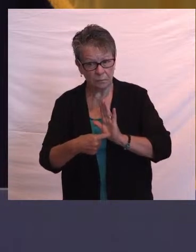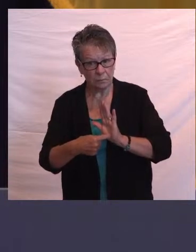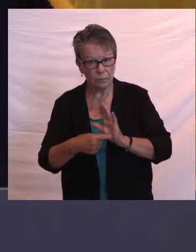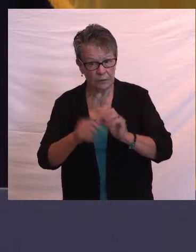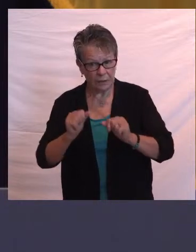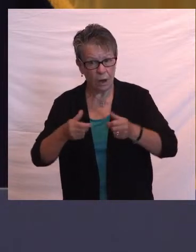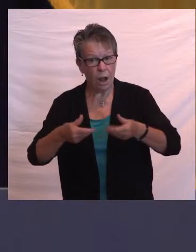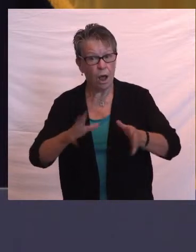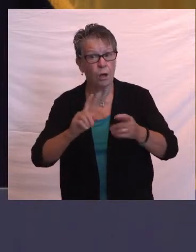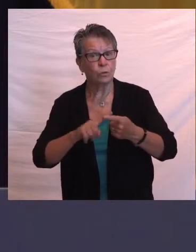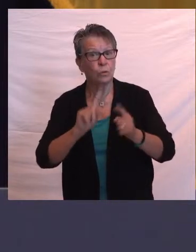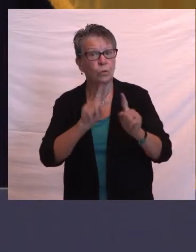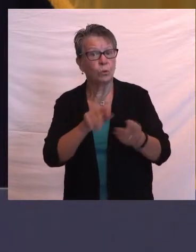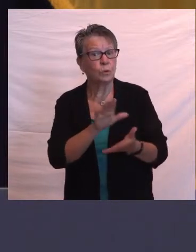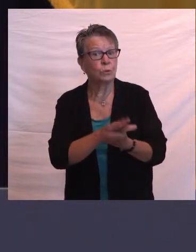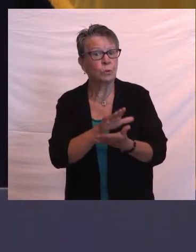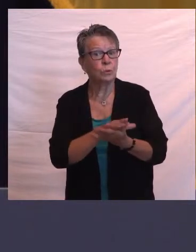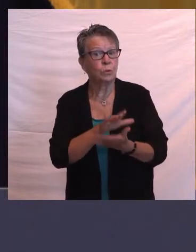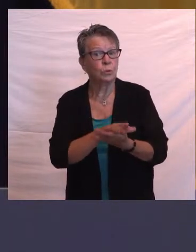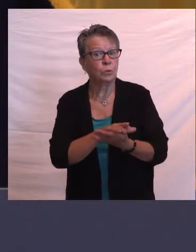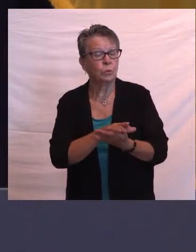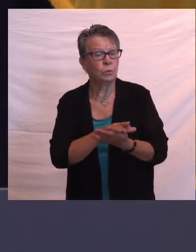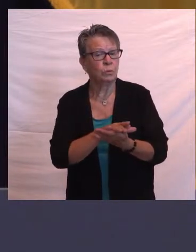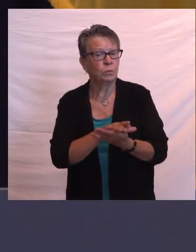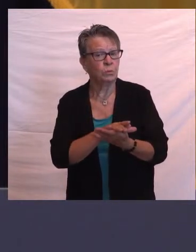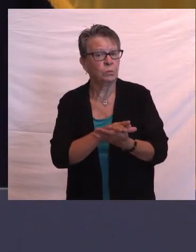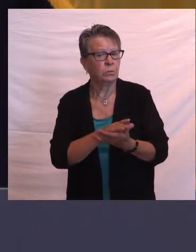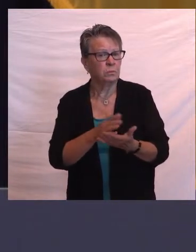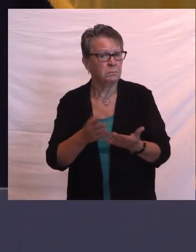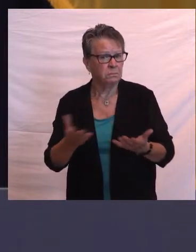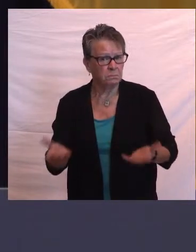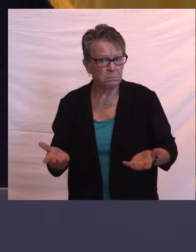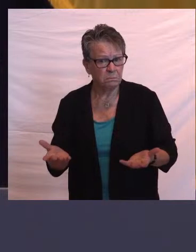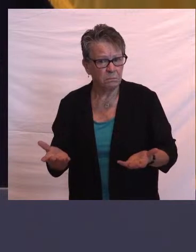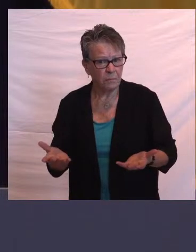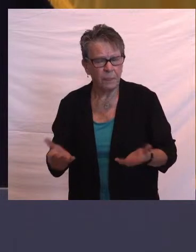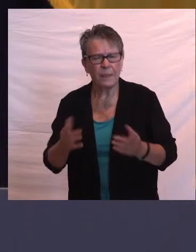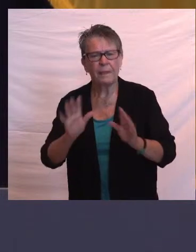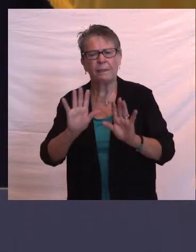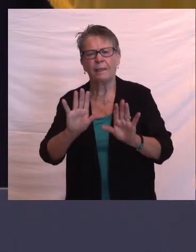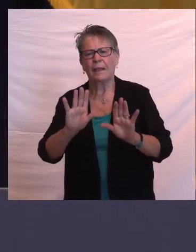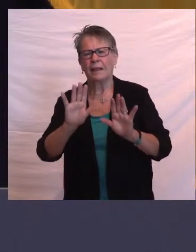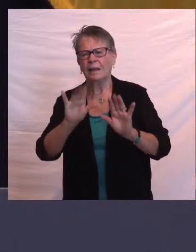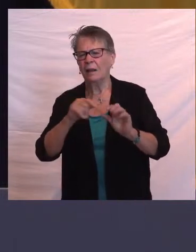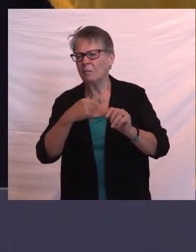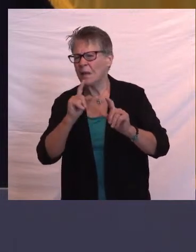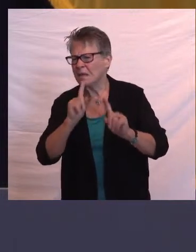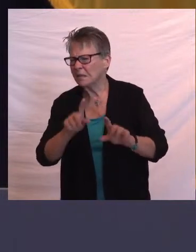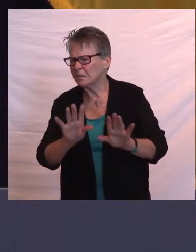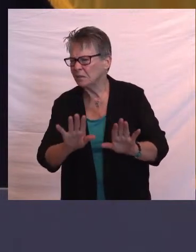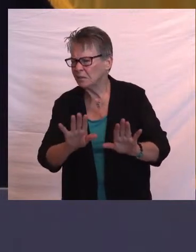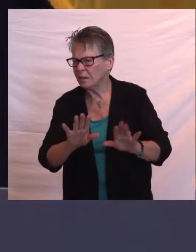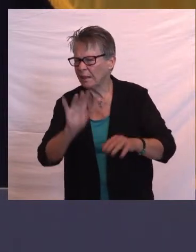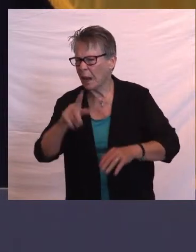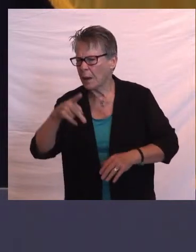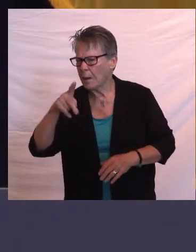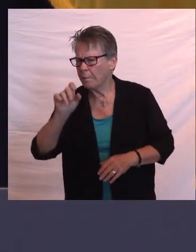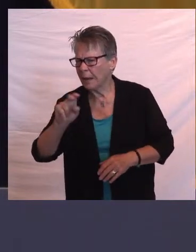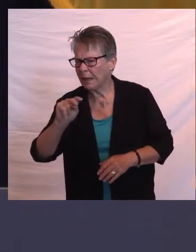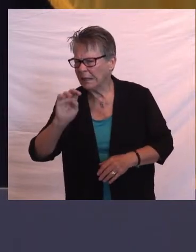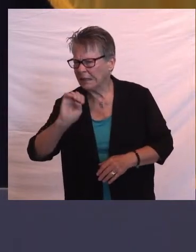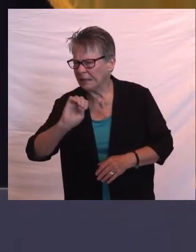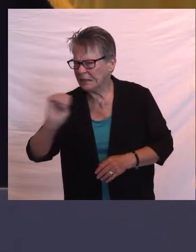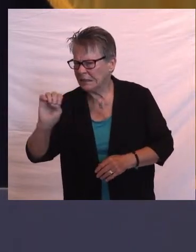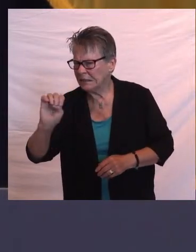permanently on the Penn East front. You know, we analyze and assess these projects one at a time. We want to make sure we